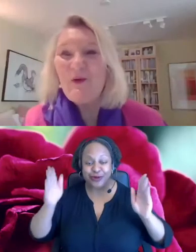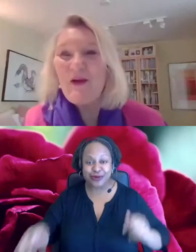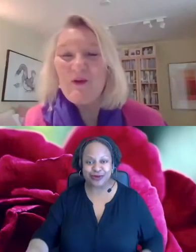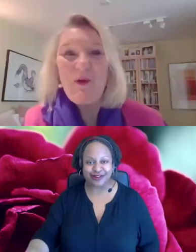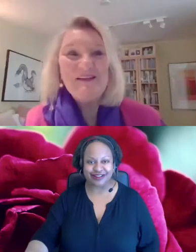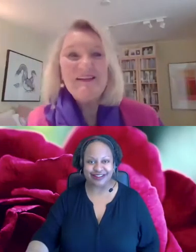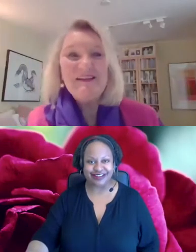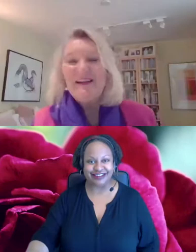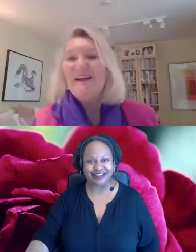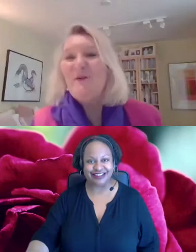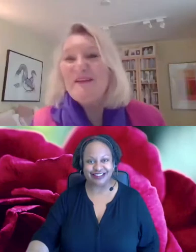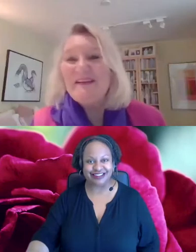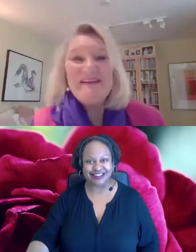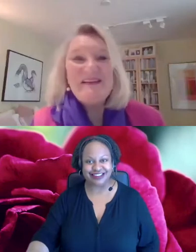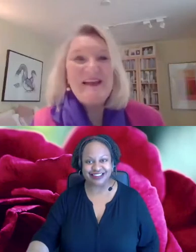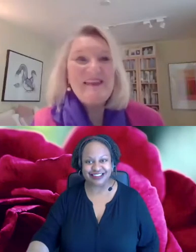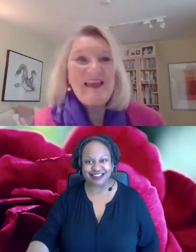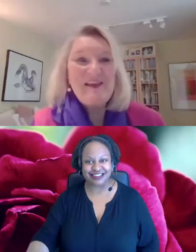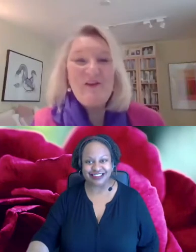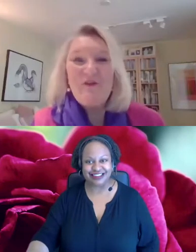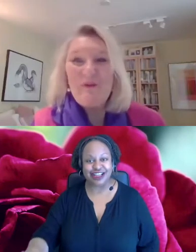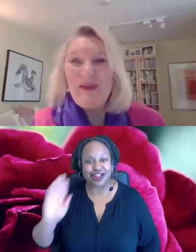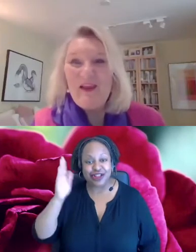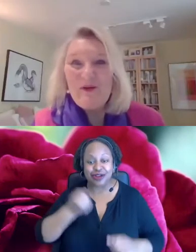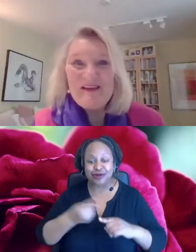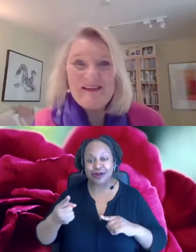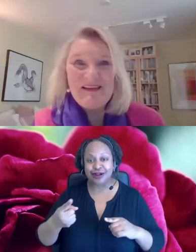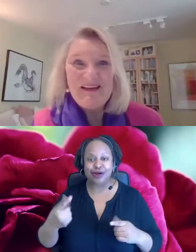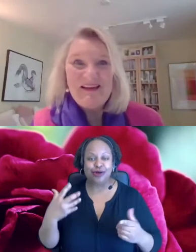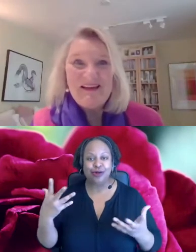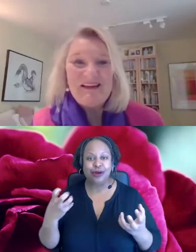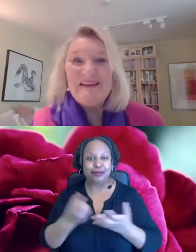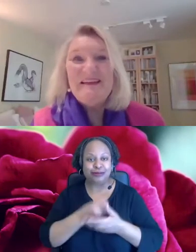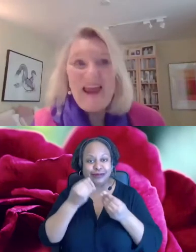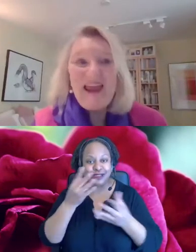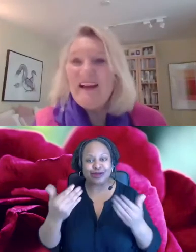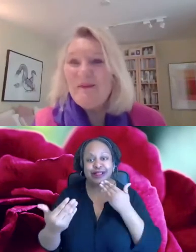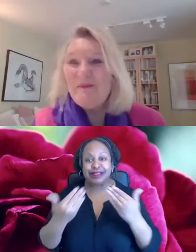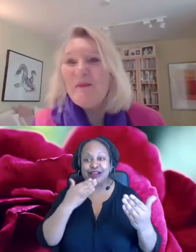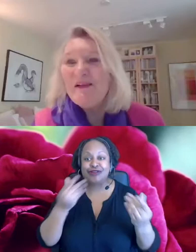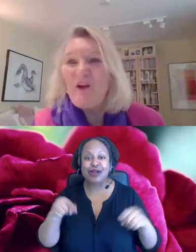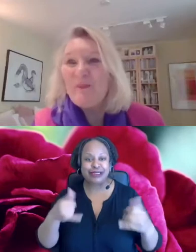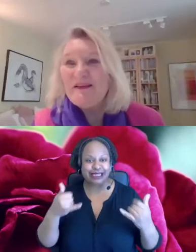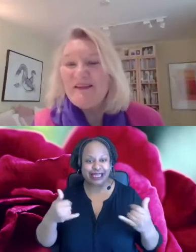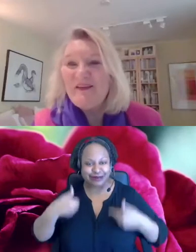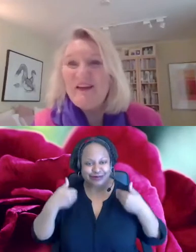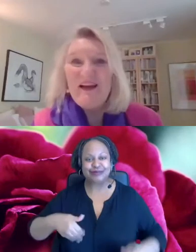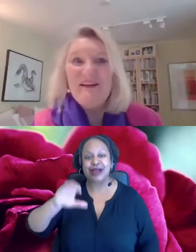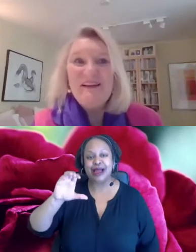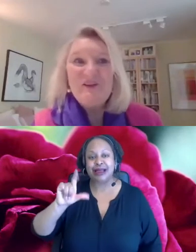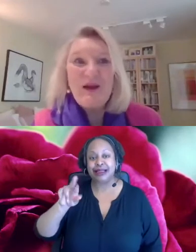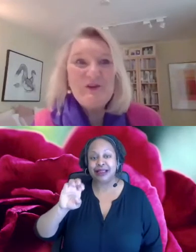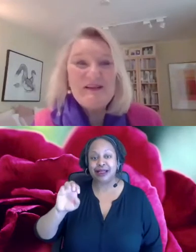Hello everyone. I wanted to say thank you for being with us today. I'm Claire Hopkinson,